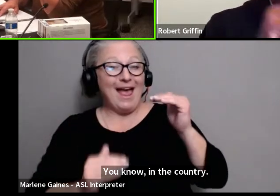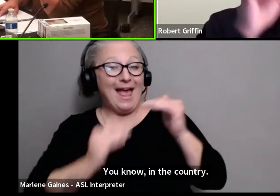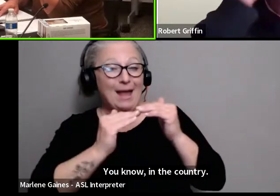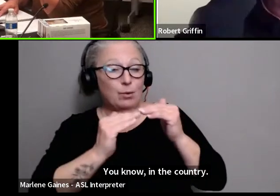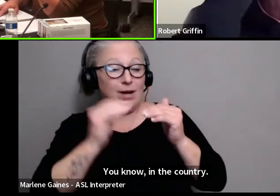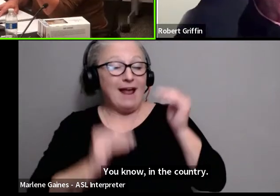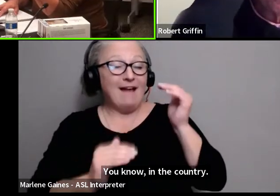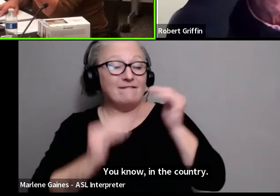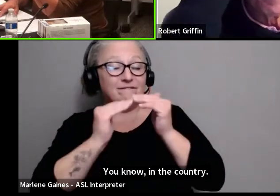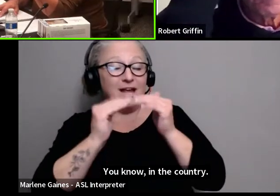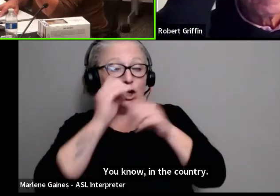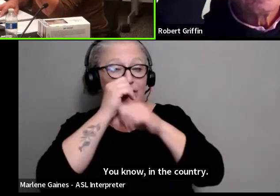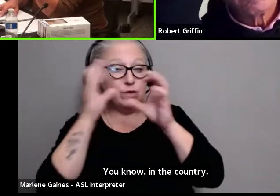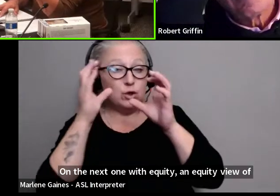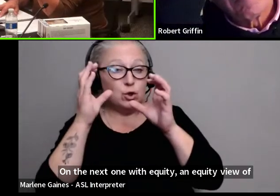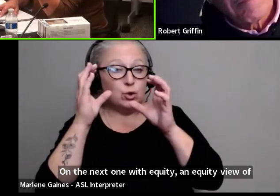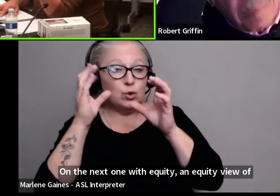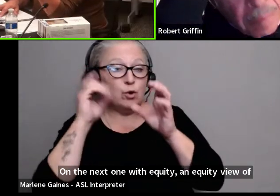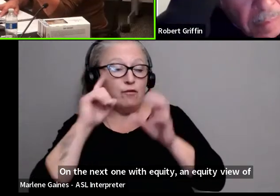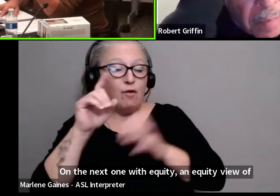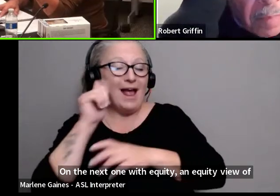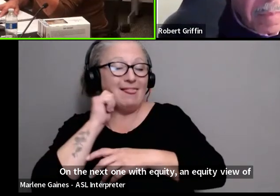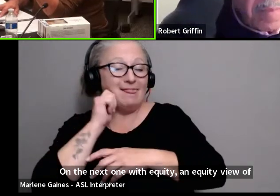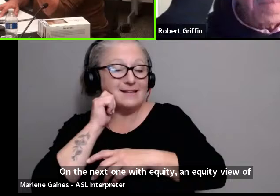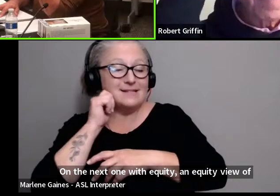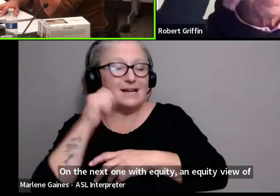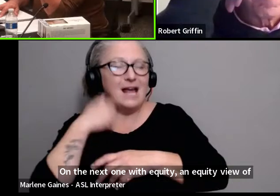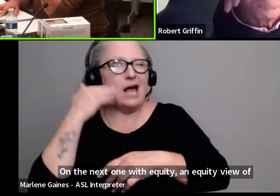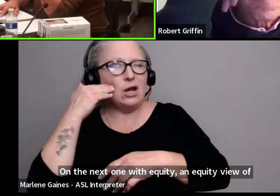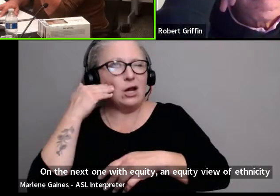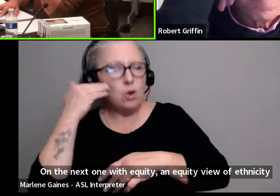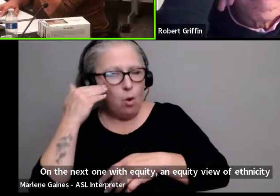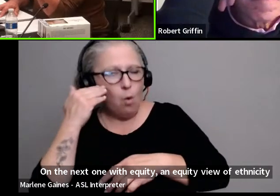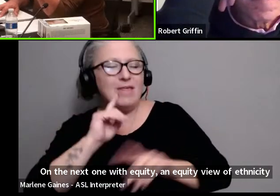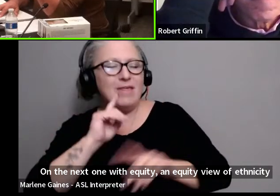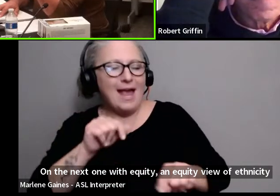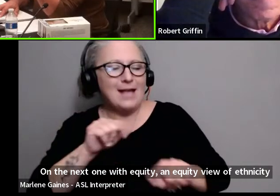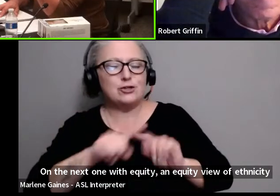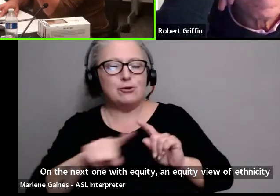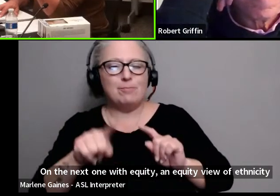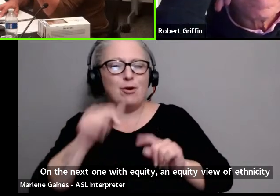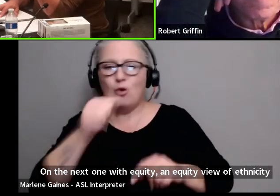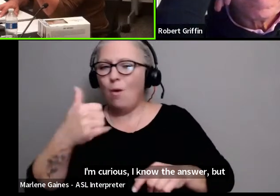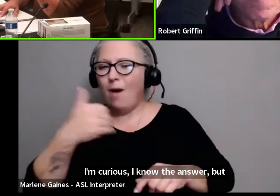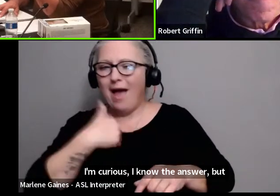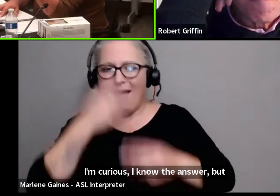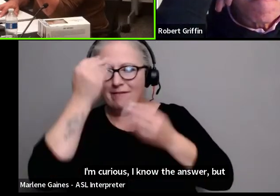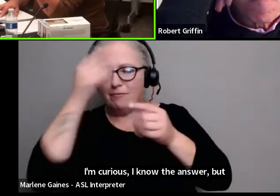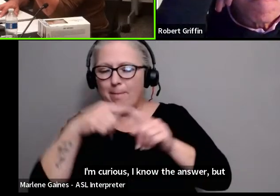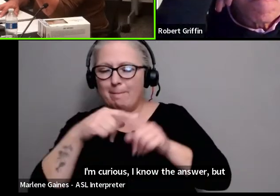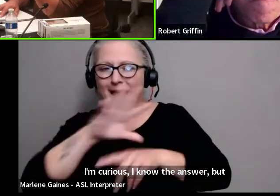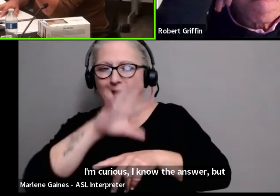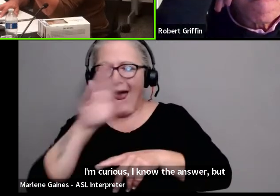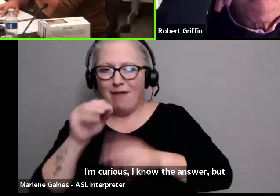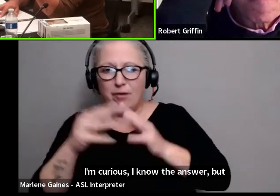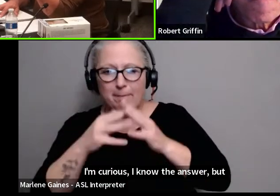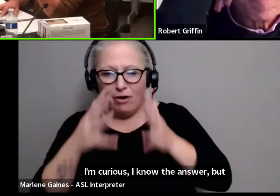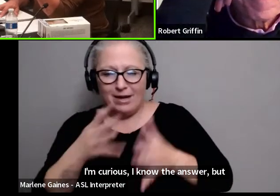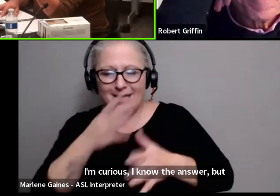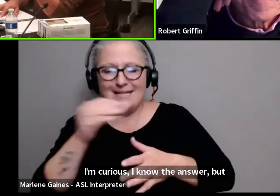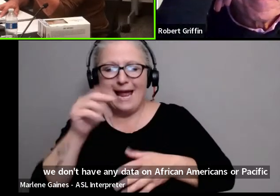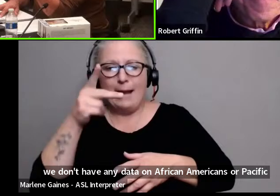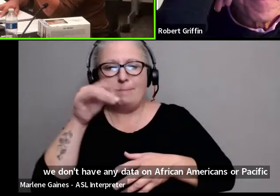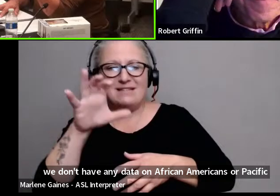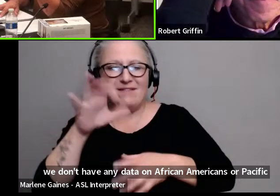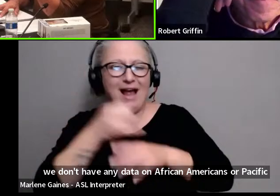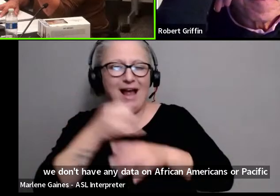of ethnicity, I'm curious. I know the answer, but we don't have any data on African Americans or Pacific Islanders. I know